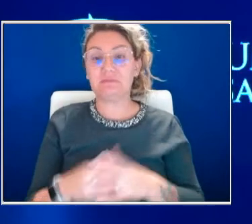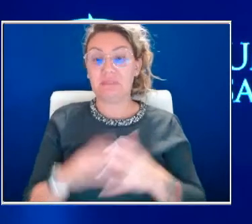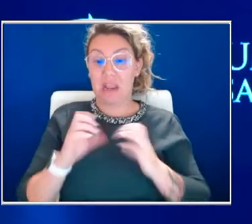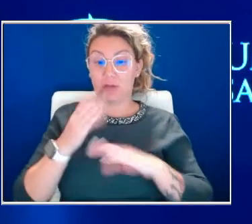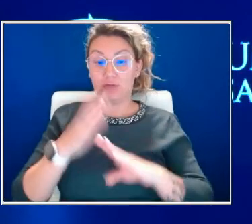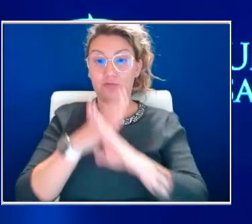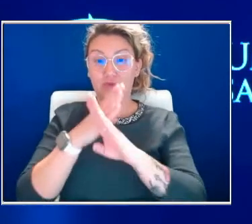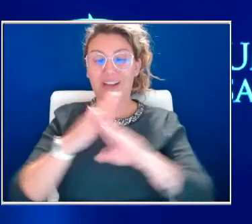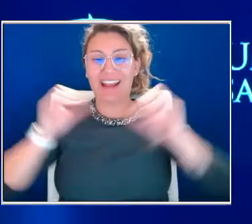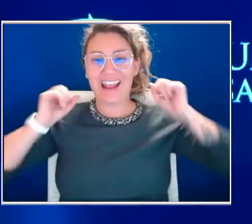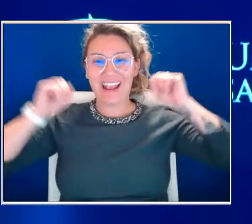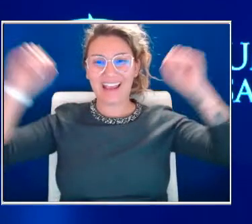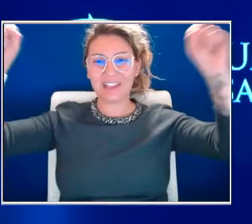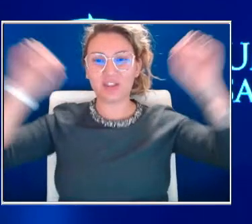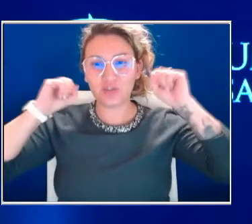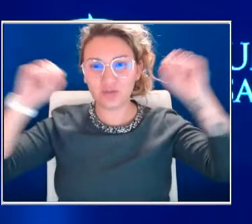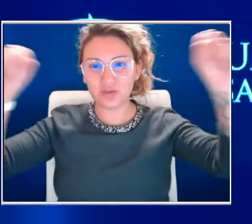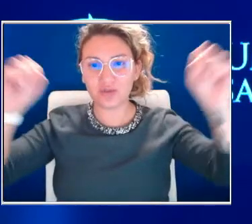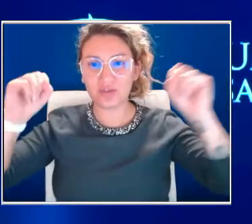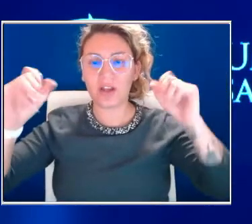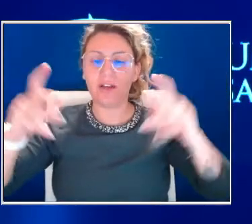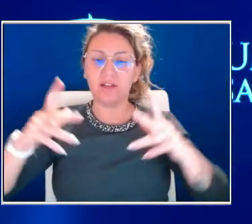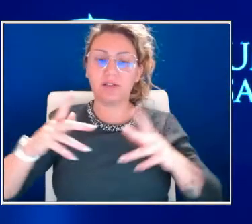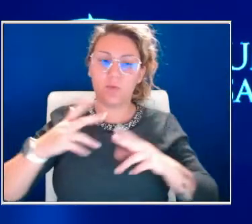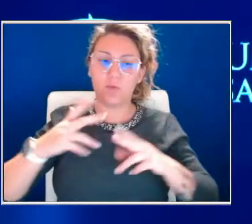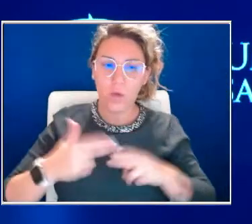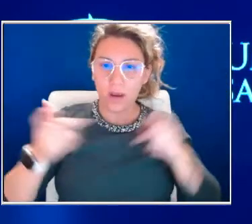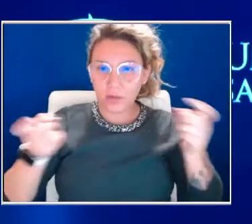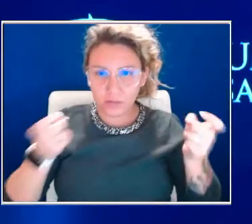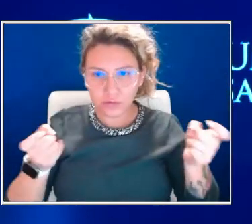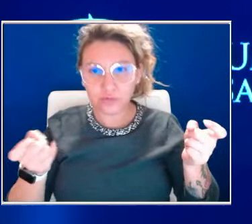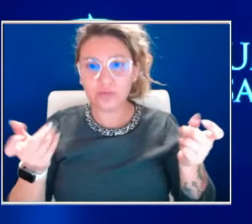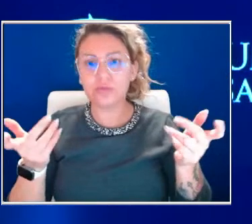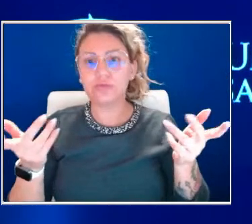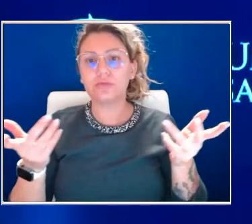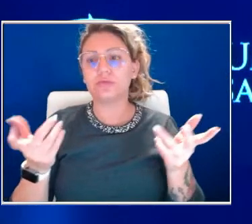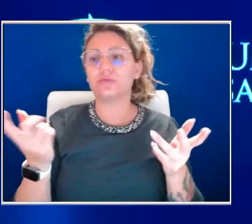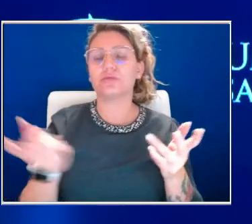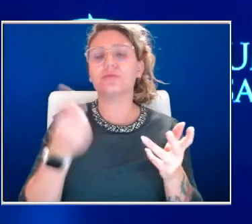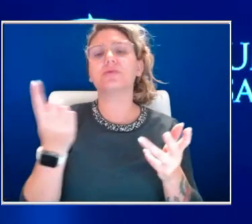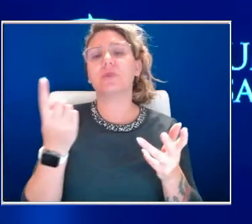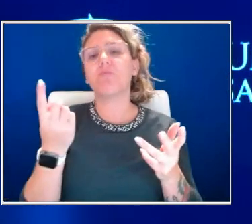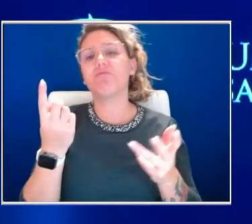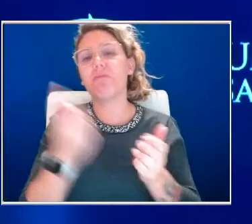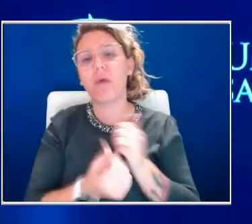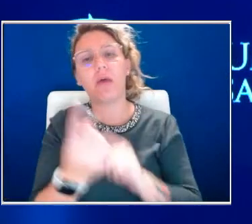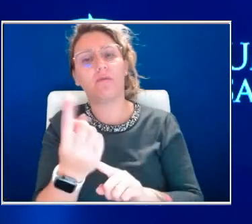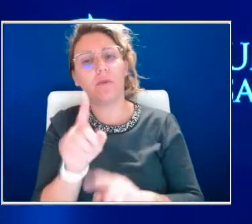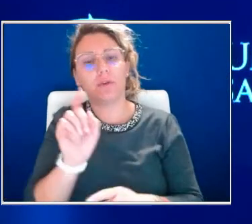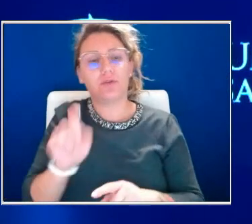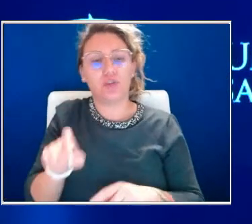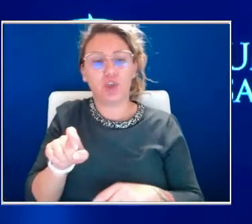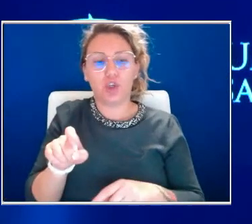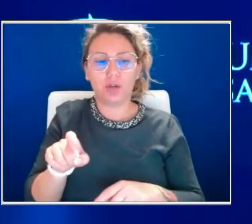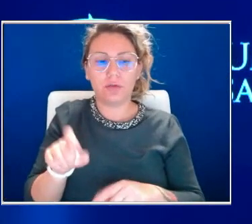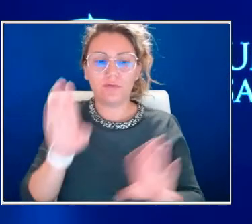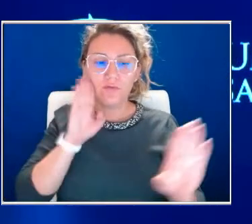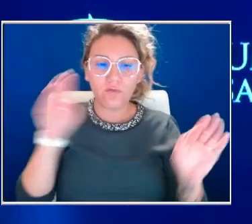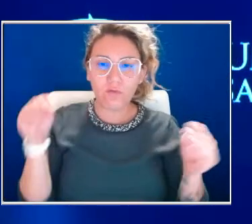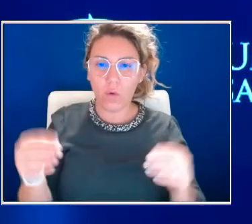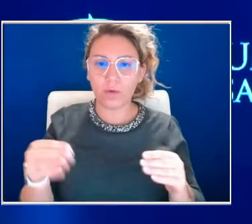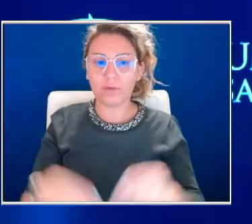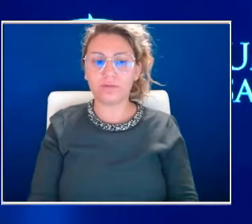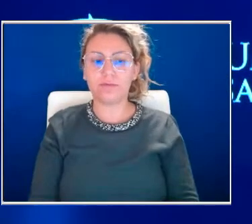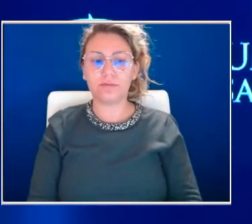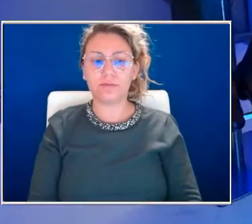exercise and weight control is something that everyone should be focused on.